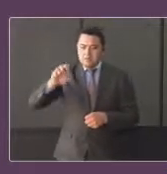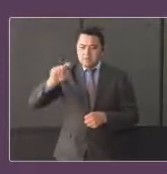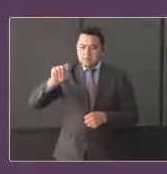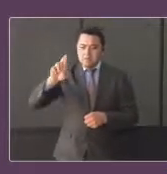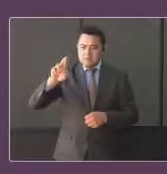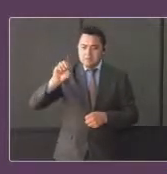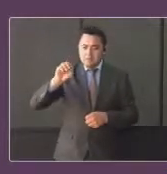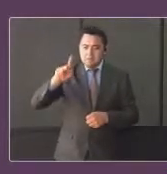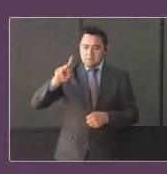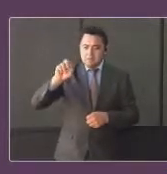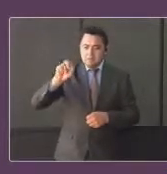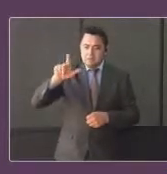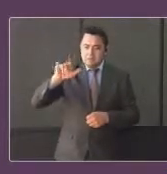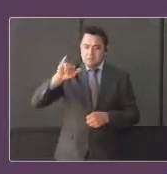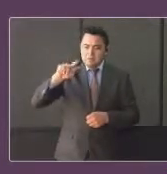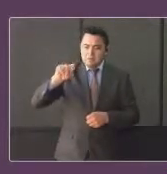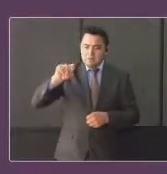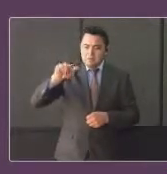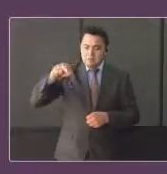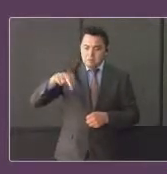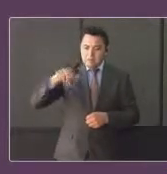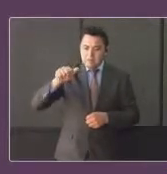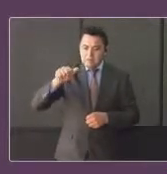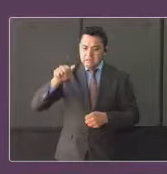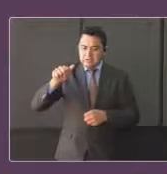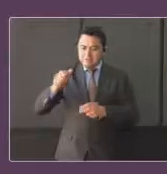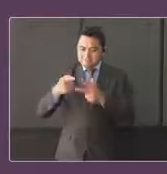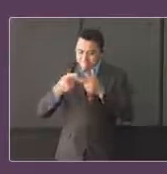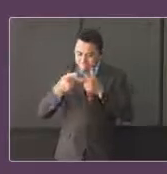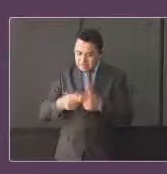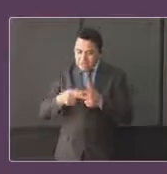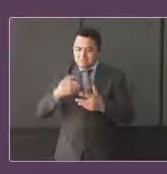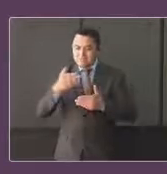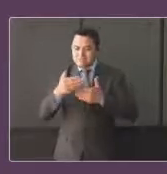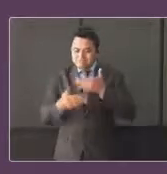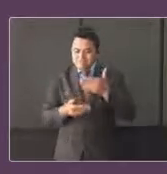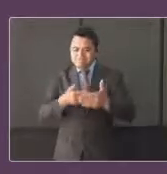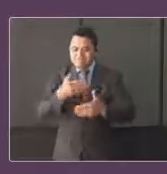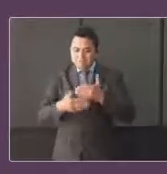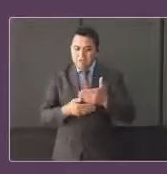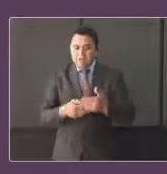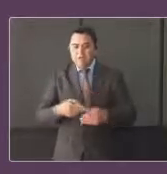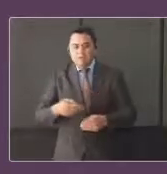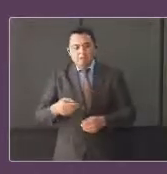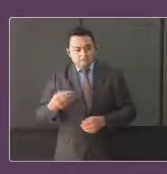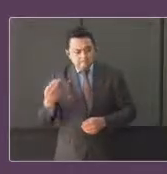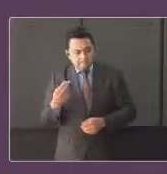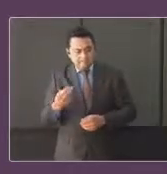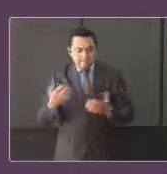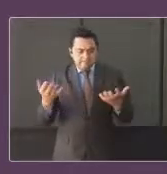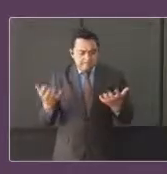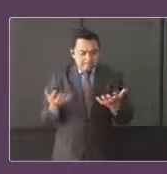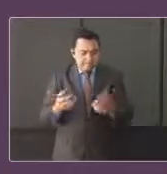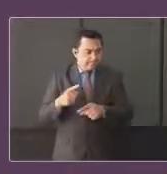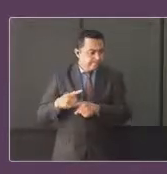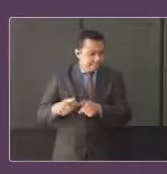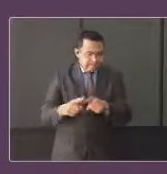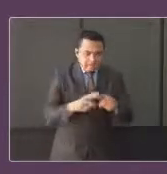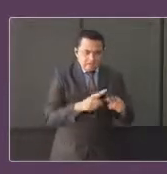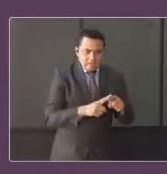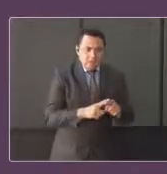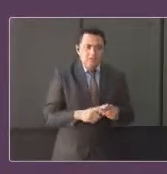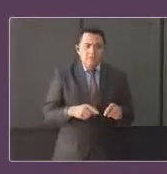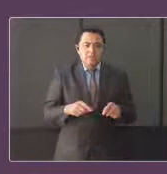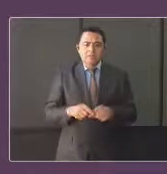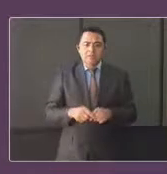through 2035. So we are precisely in this process. One of the immediate actions which responds